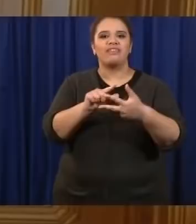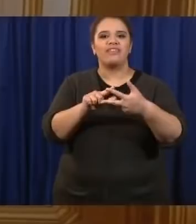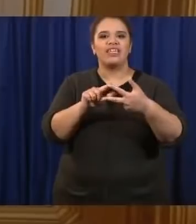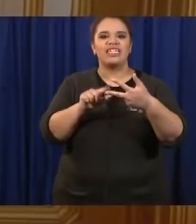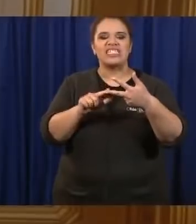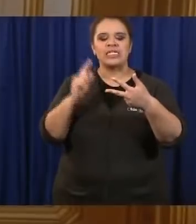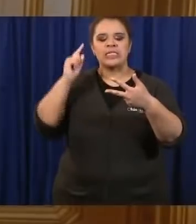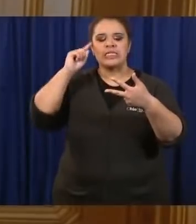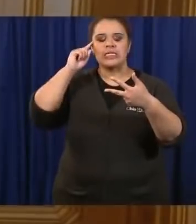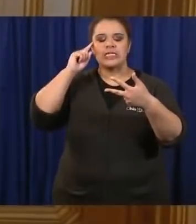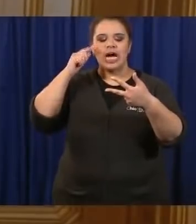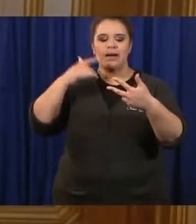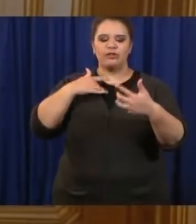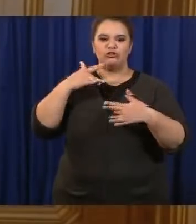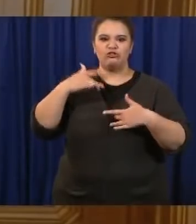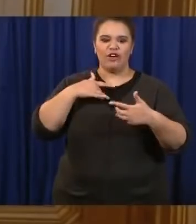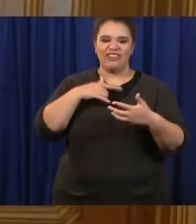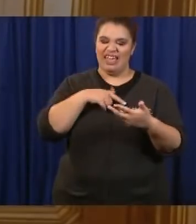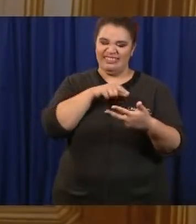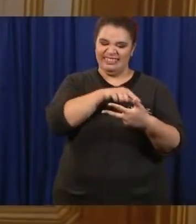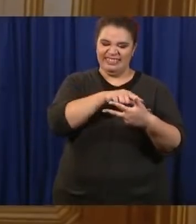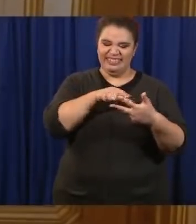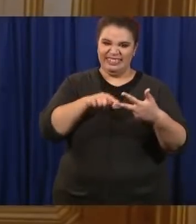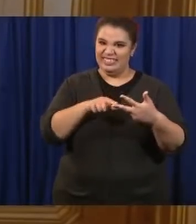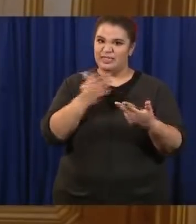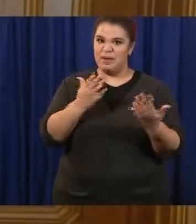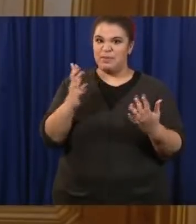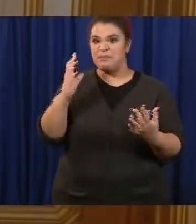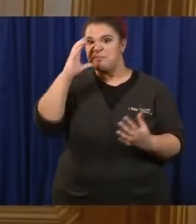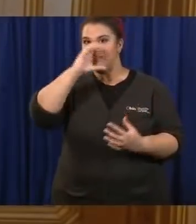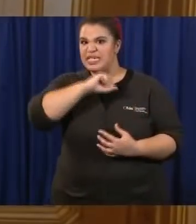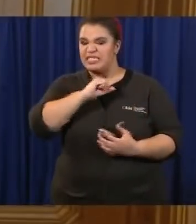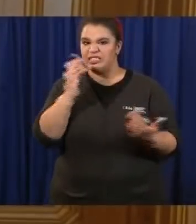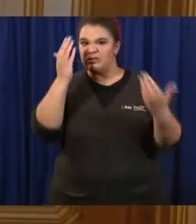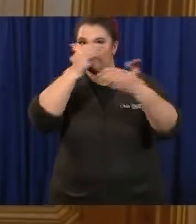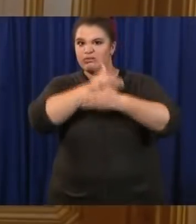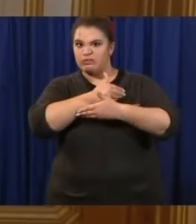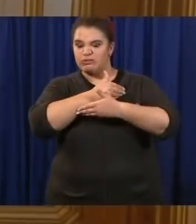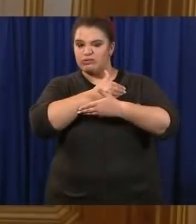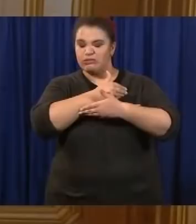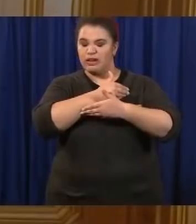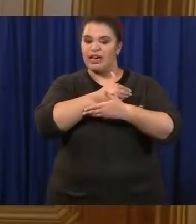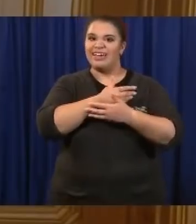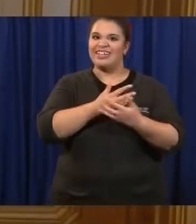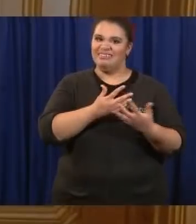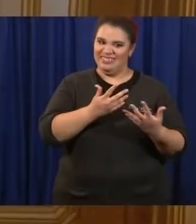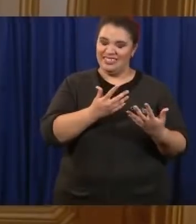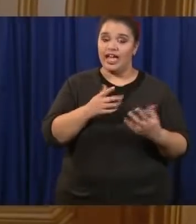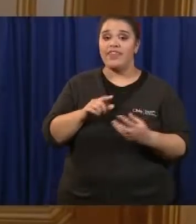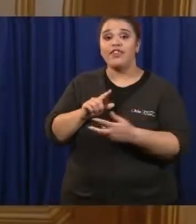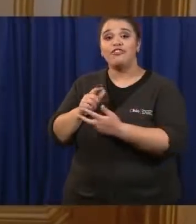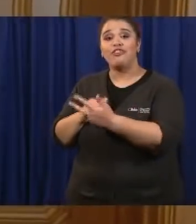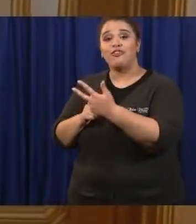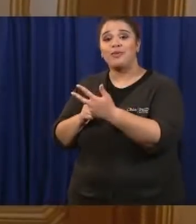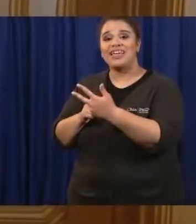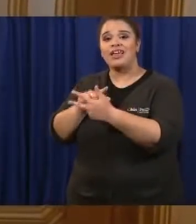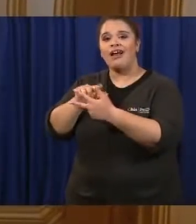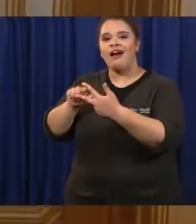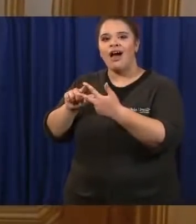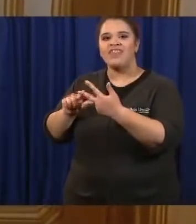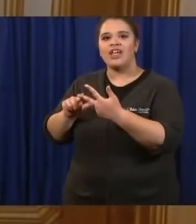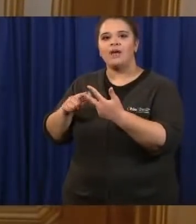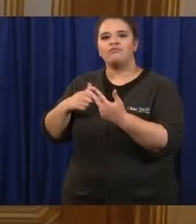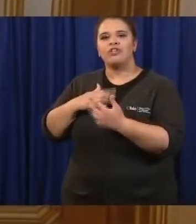your attention is diverted onto the corona crisis, and then three things that you're grateful for, kind of silver linings.